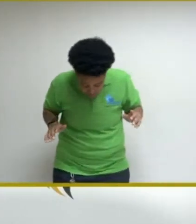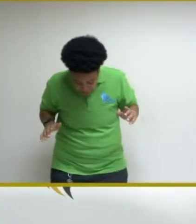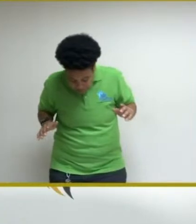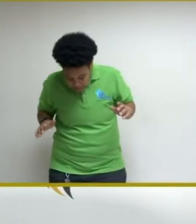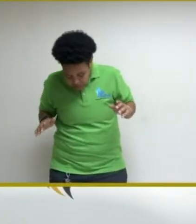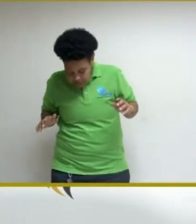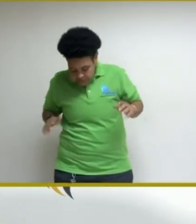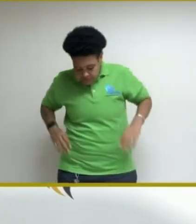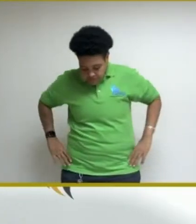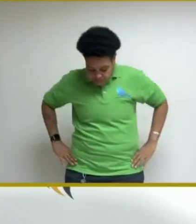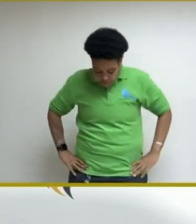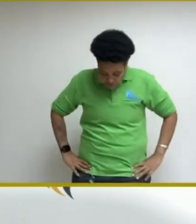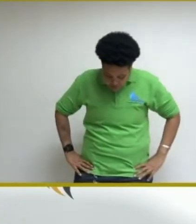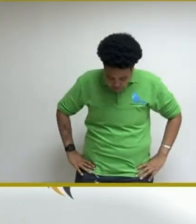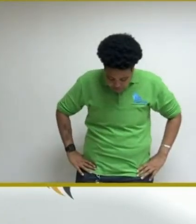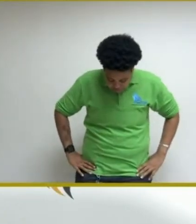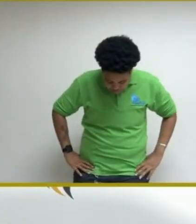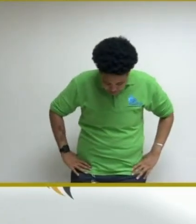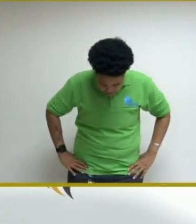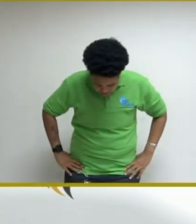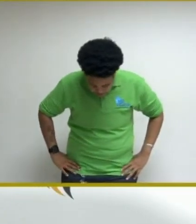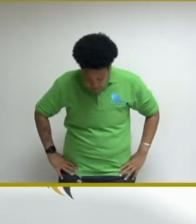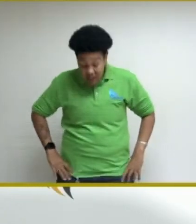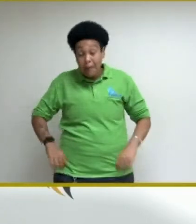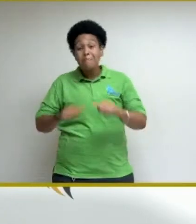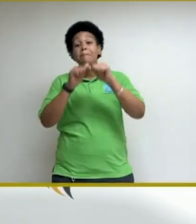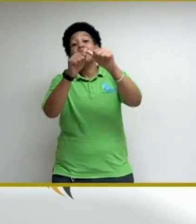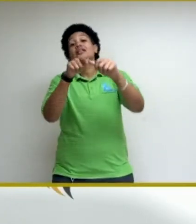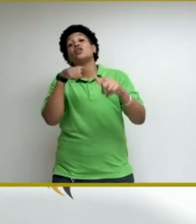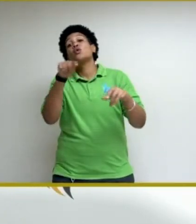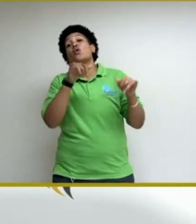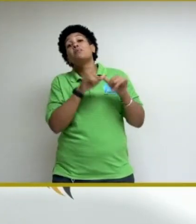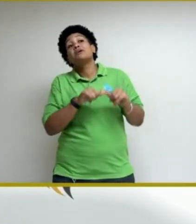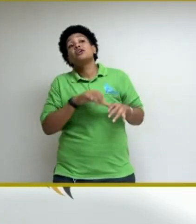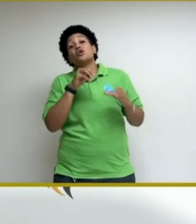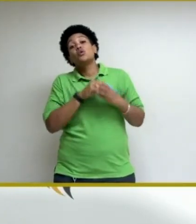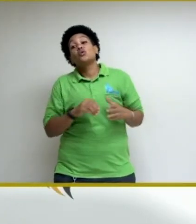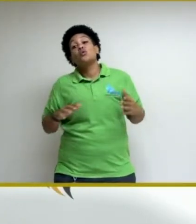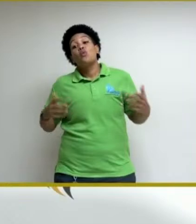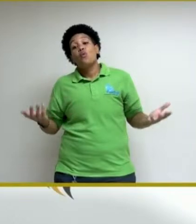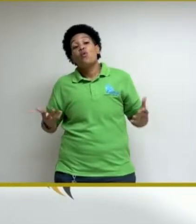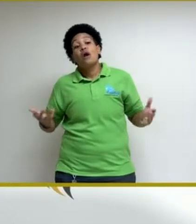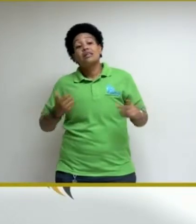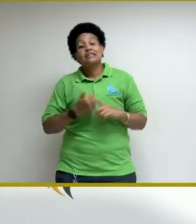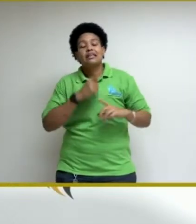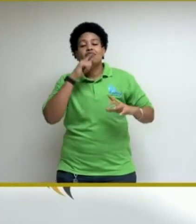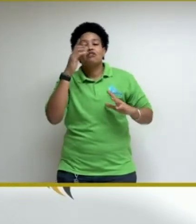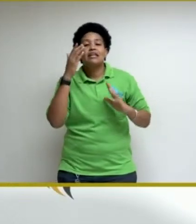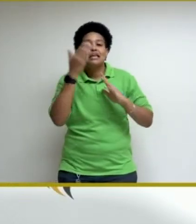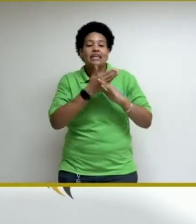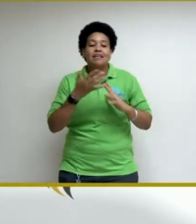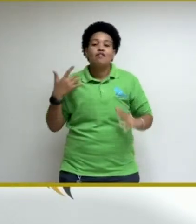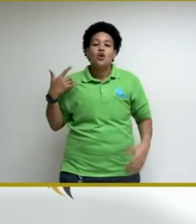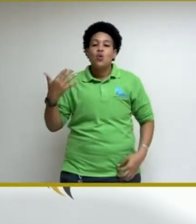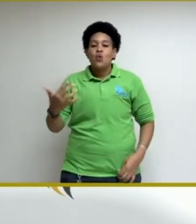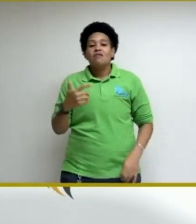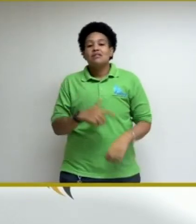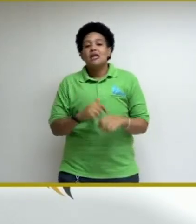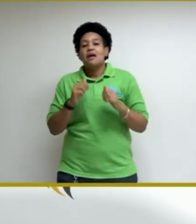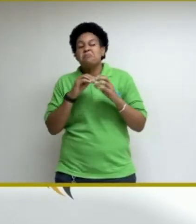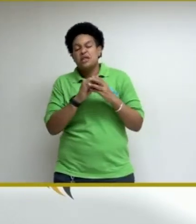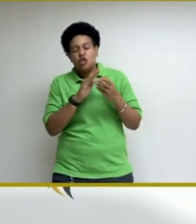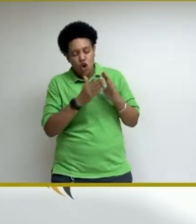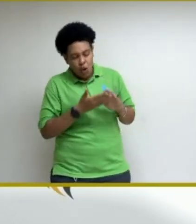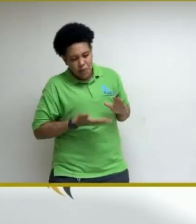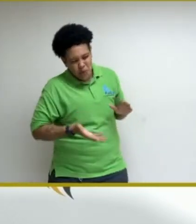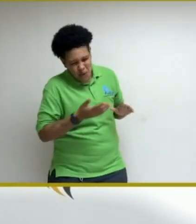be maintained. Those measures including, among other things, the interventions over time within